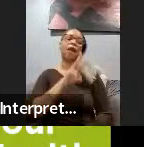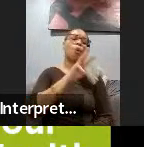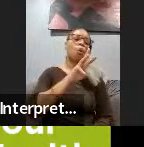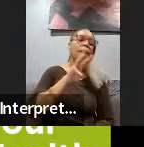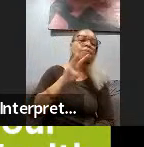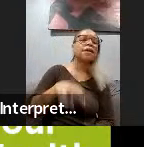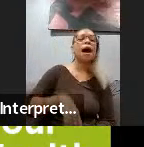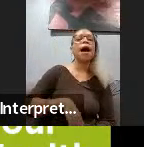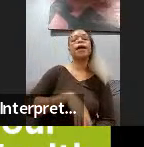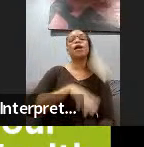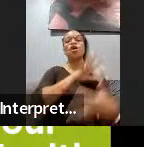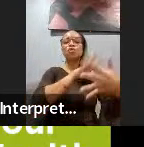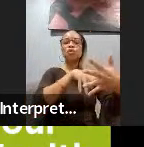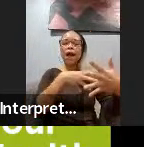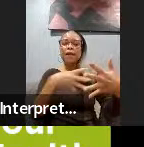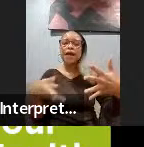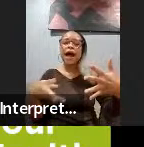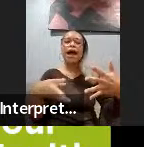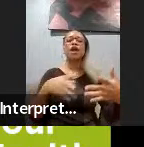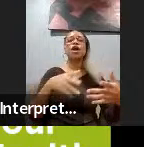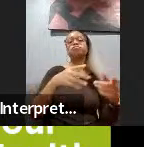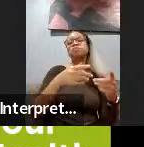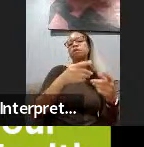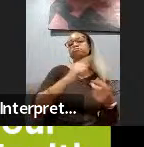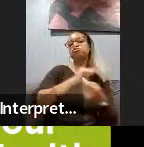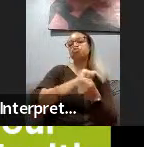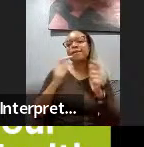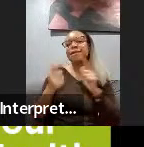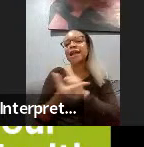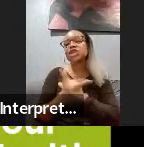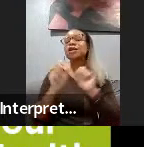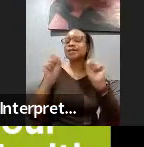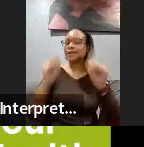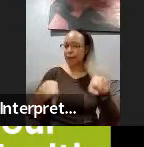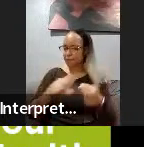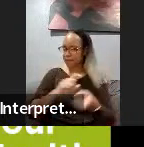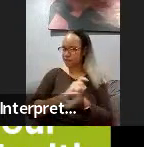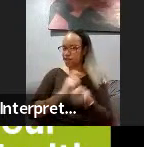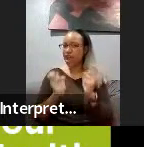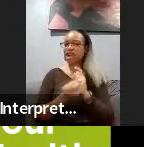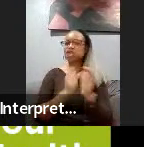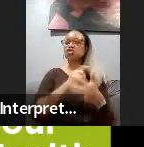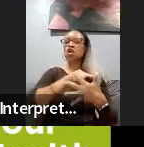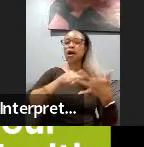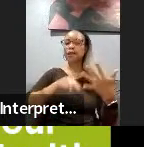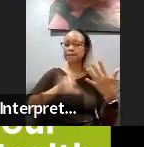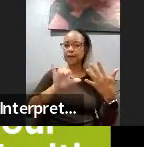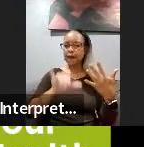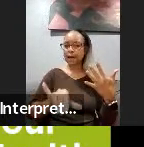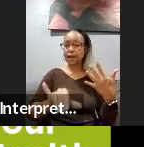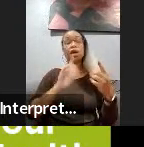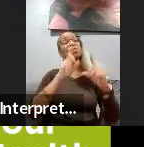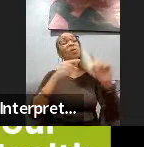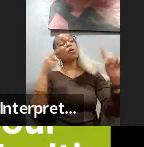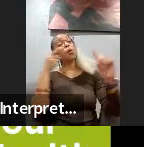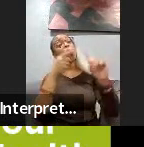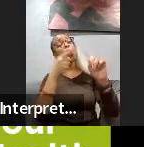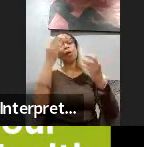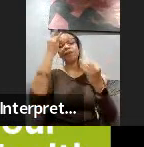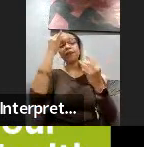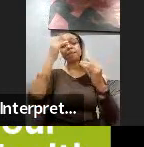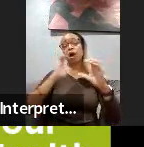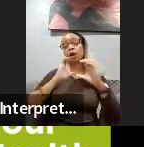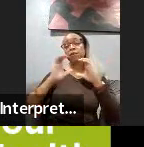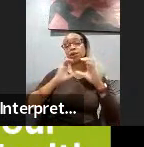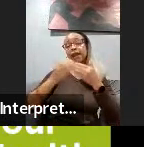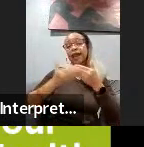graphics can be changed, the translations can be changed. And the goal would be, as we're thinking about communicating